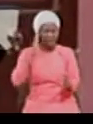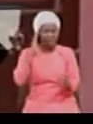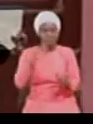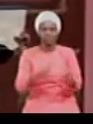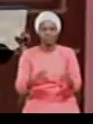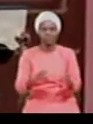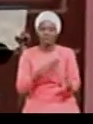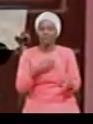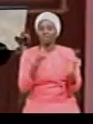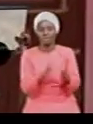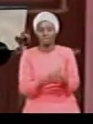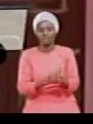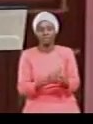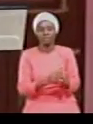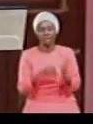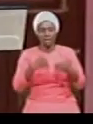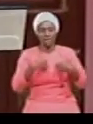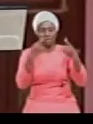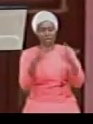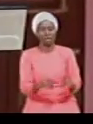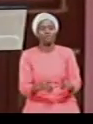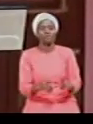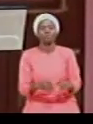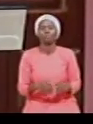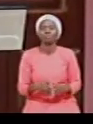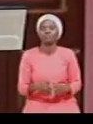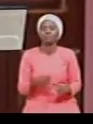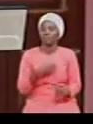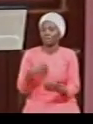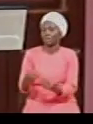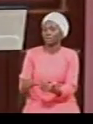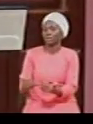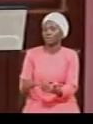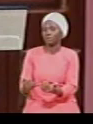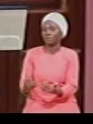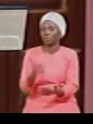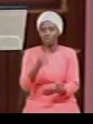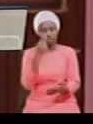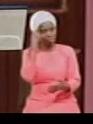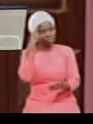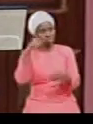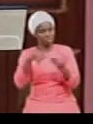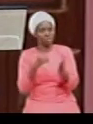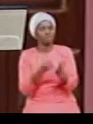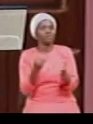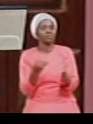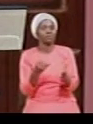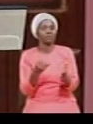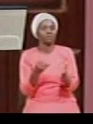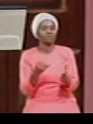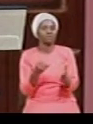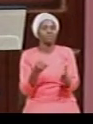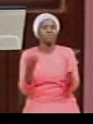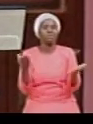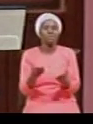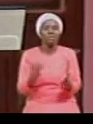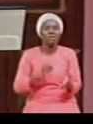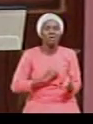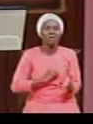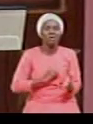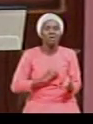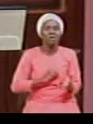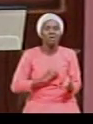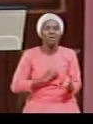has happened. And now you think about it. What am I going to do? Can